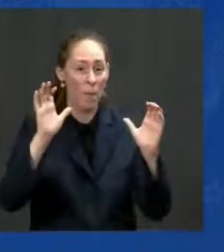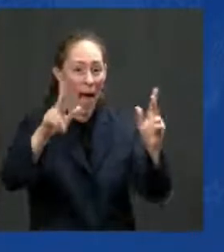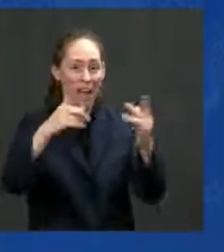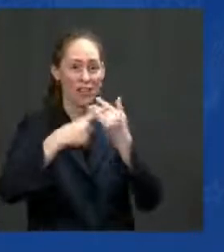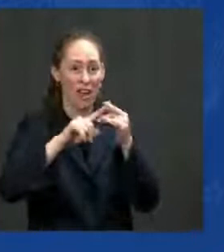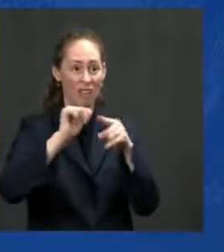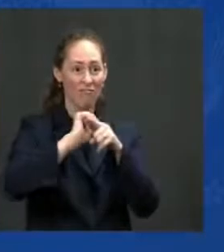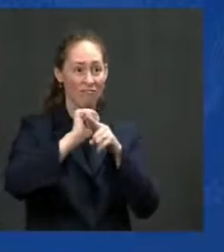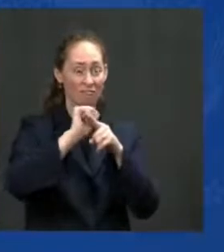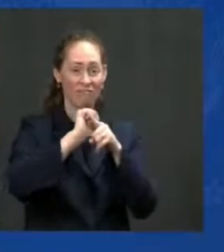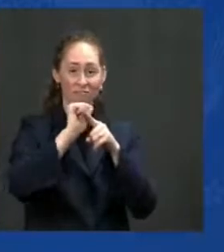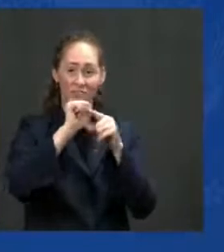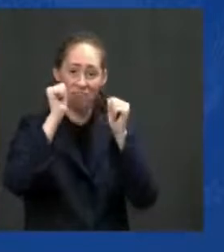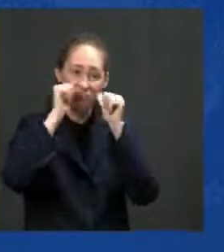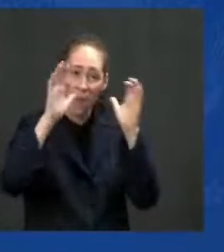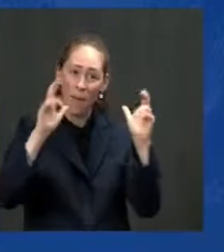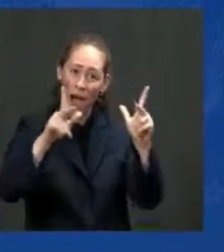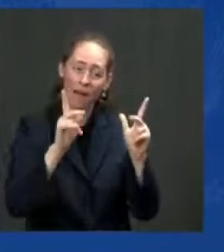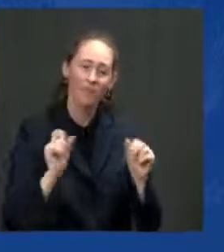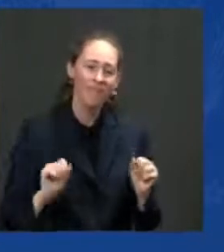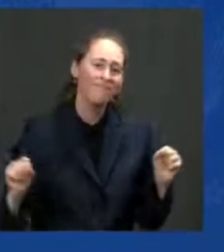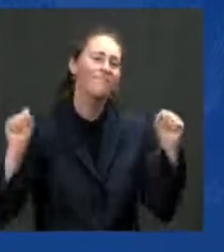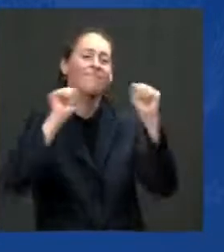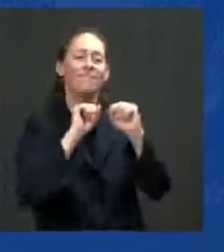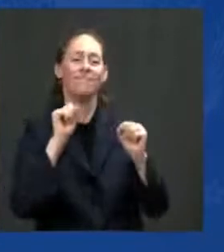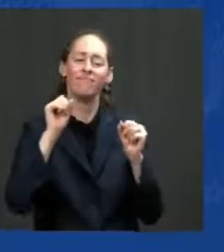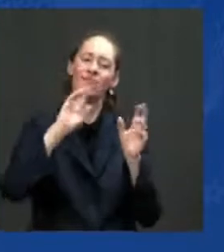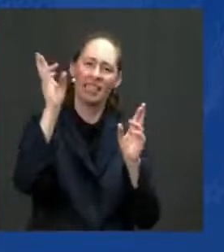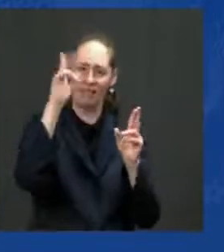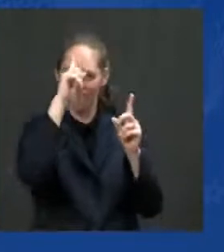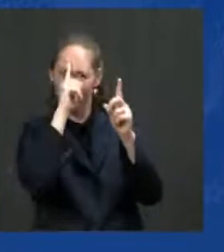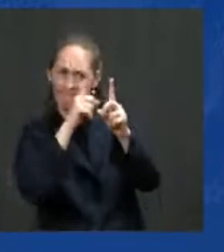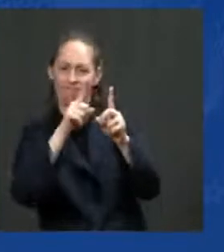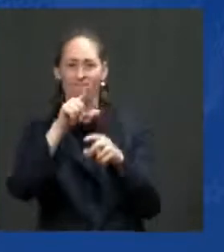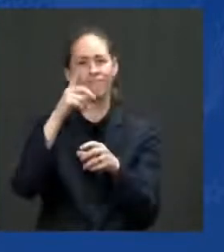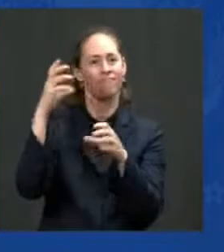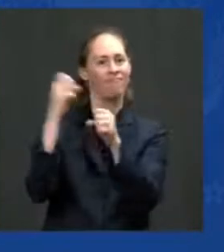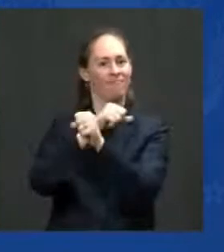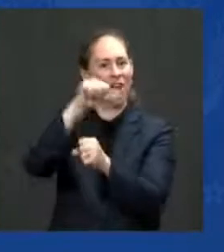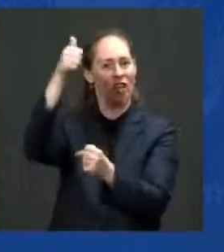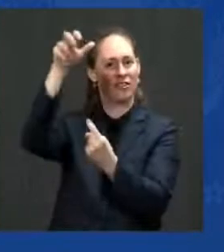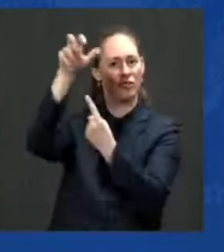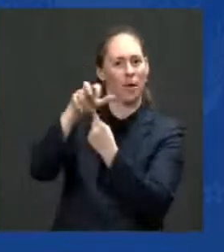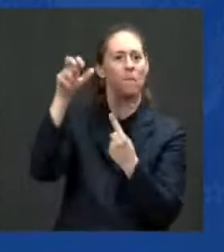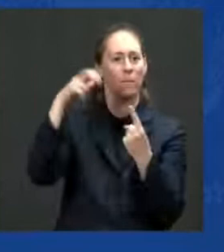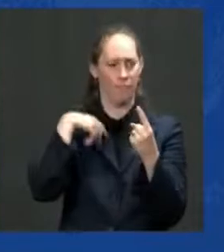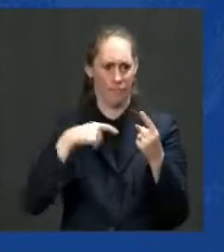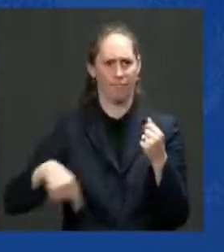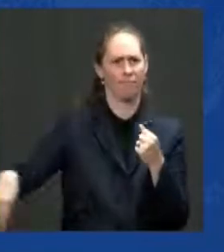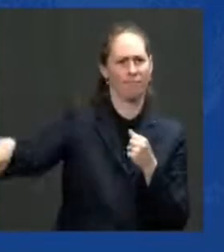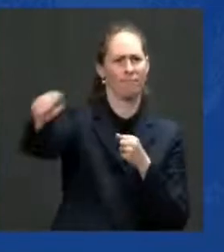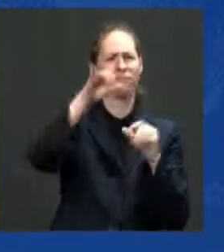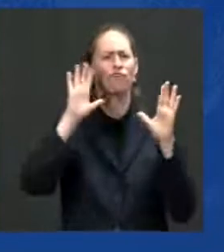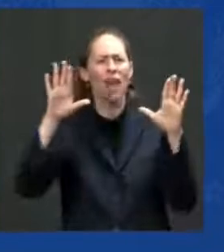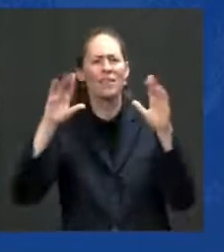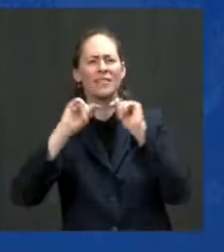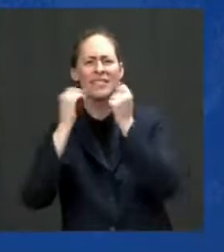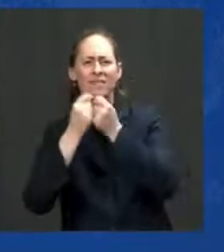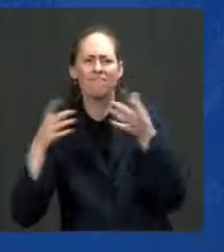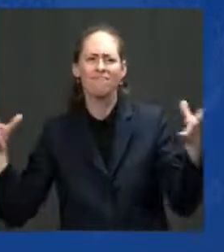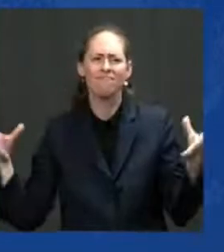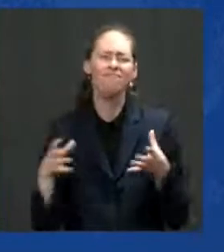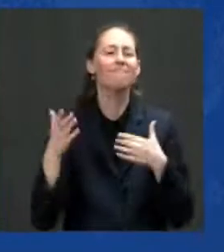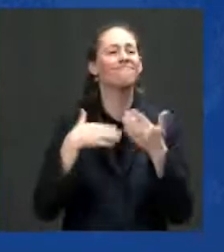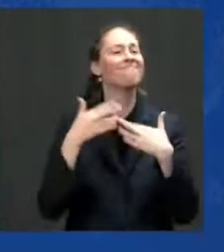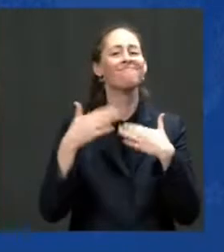work to achieve another one of those Lombardi trophies. It's a different group of men. It'll be a different challenge, but we're excited for it. We're